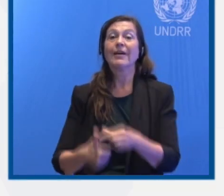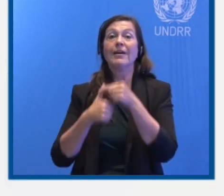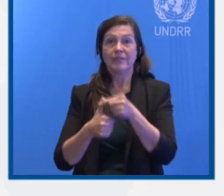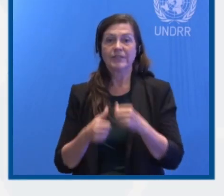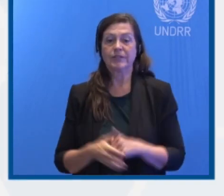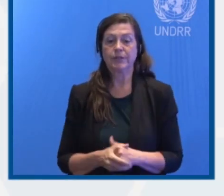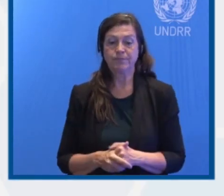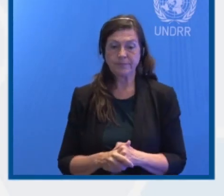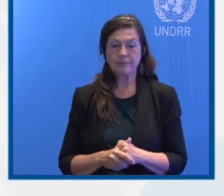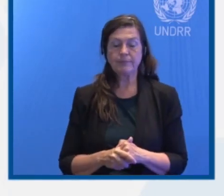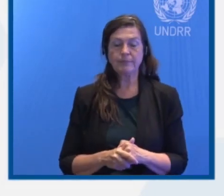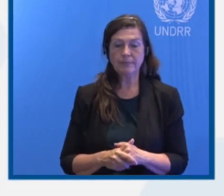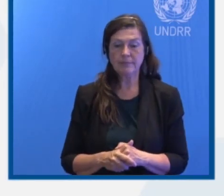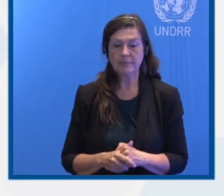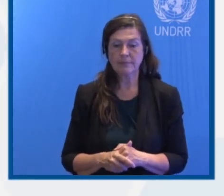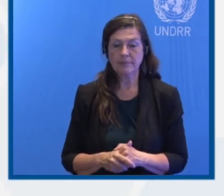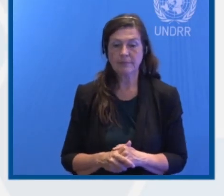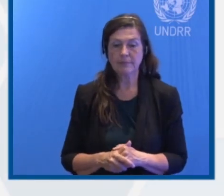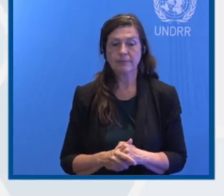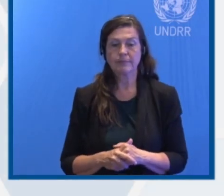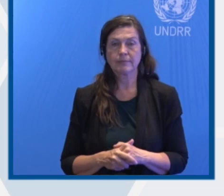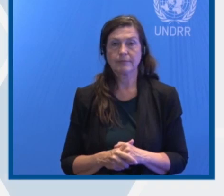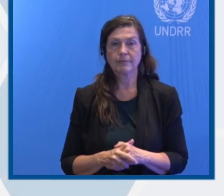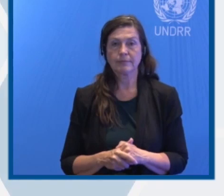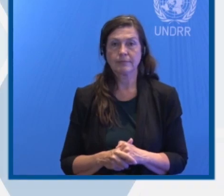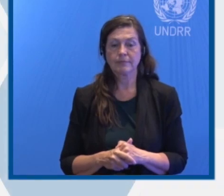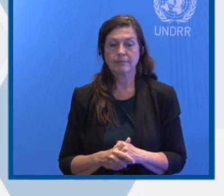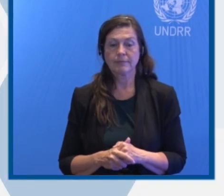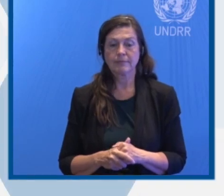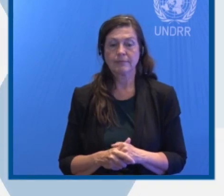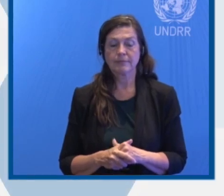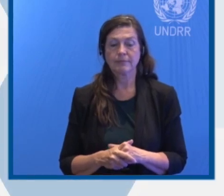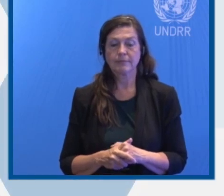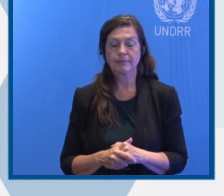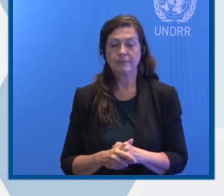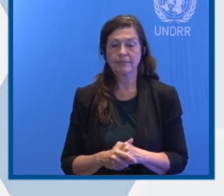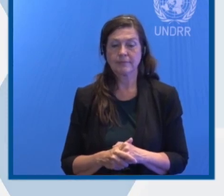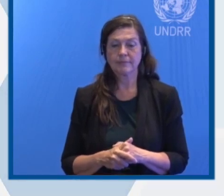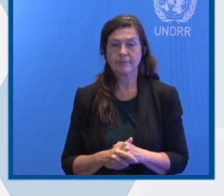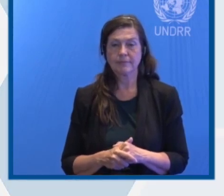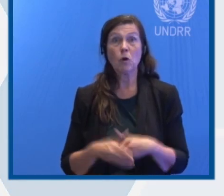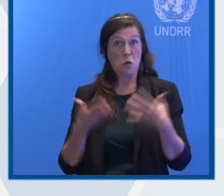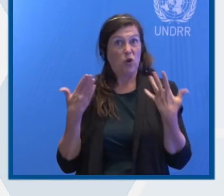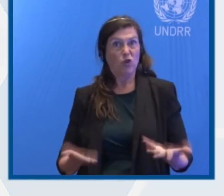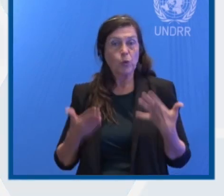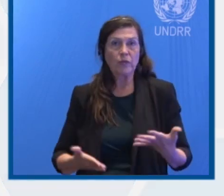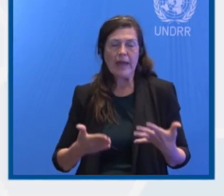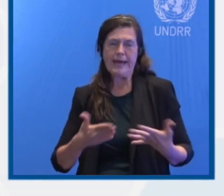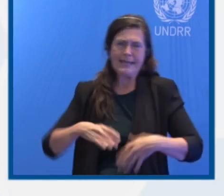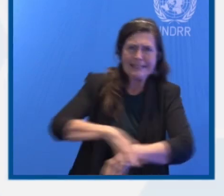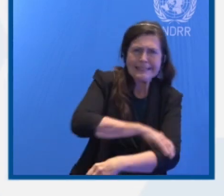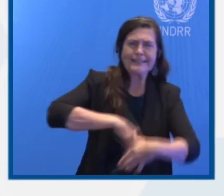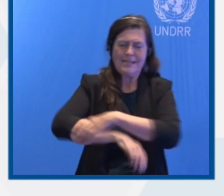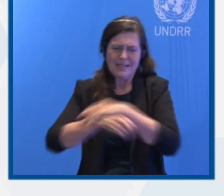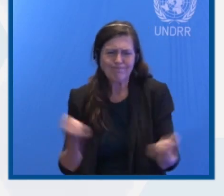how adequate our efforts have been to date to realize the target D of the